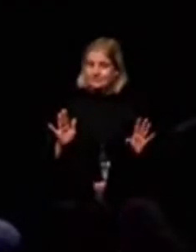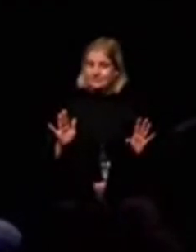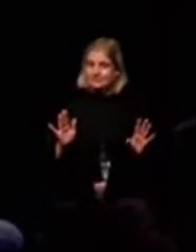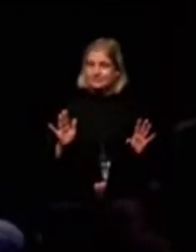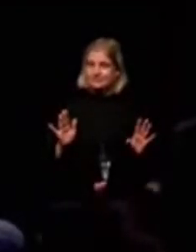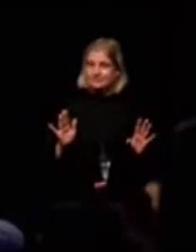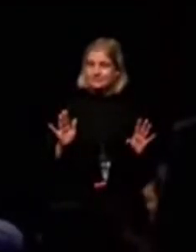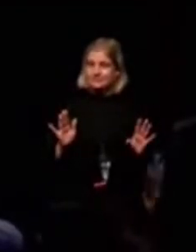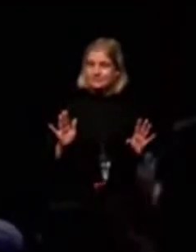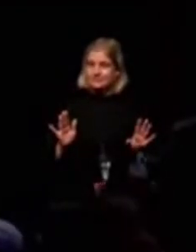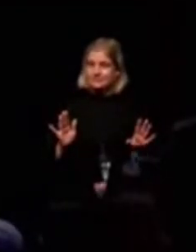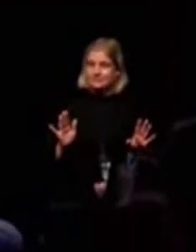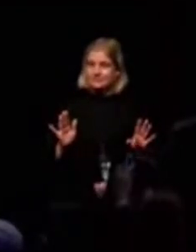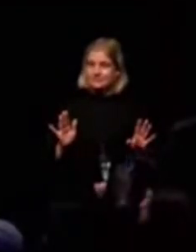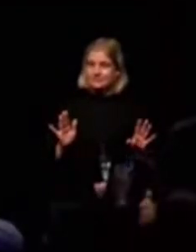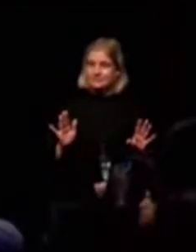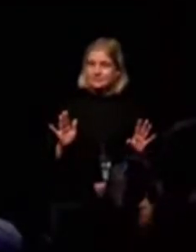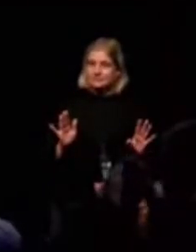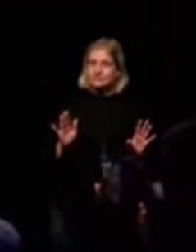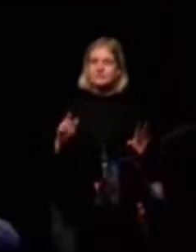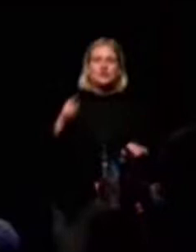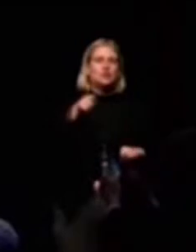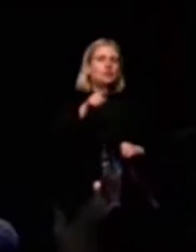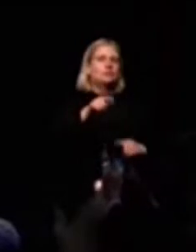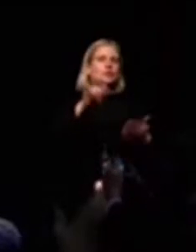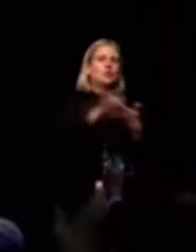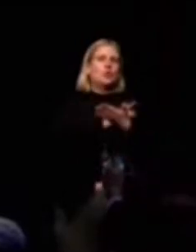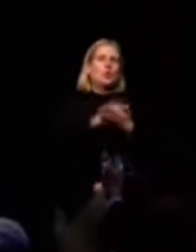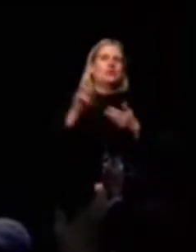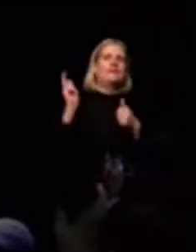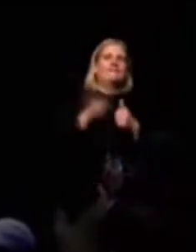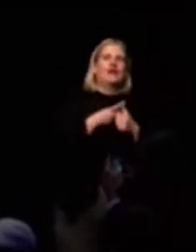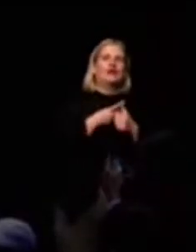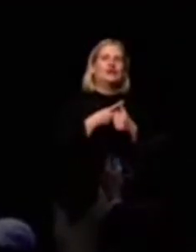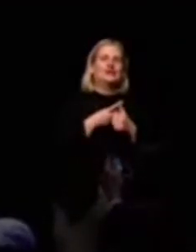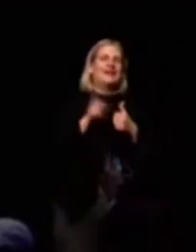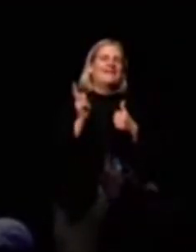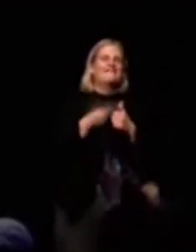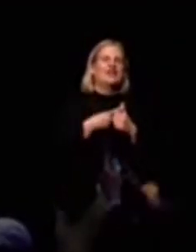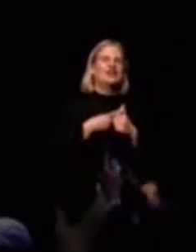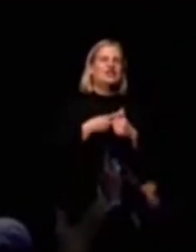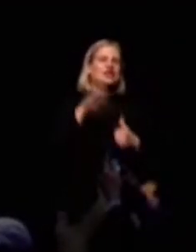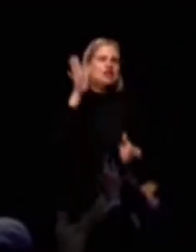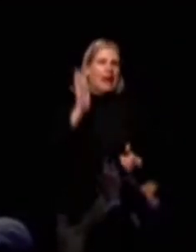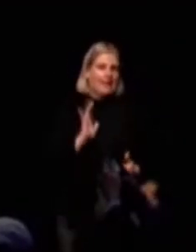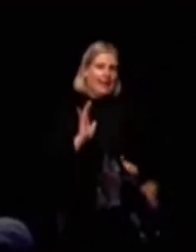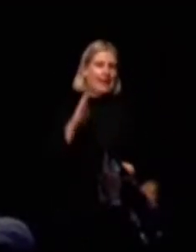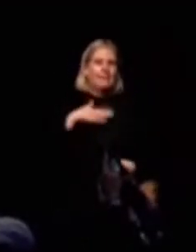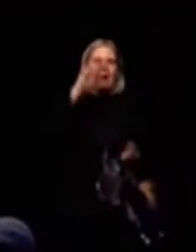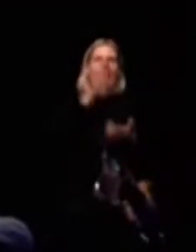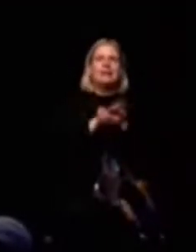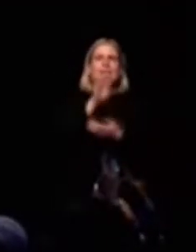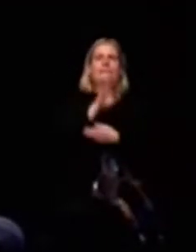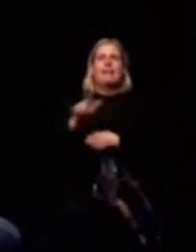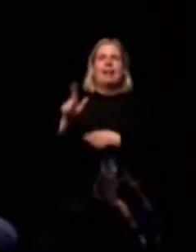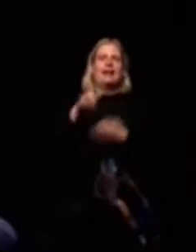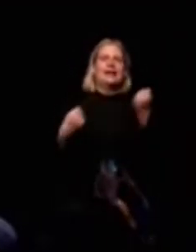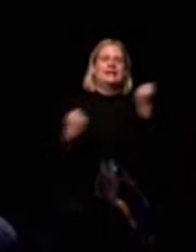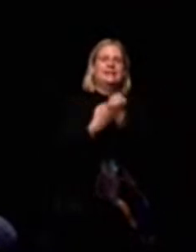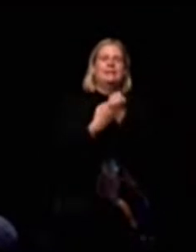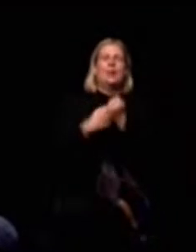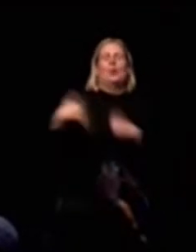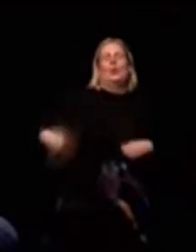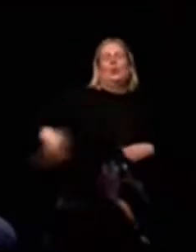New York's first gentleman, my husband Bill, whose love and support is the wind beneath my